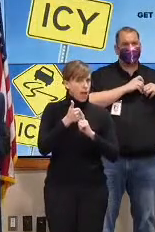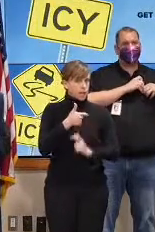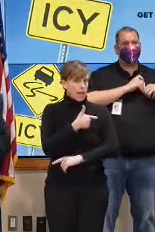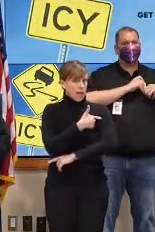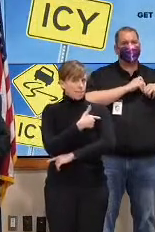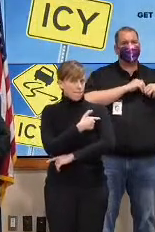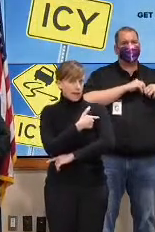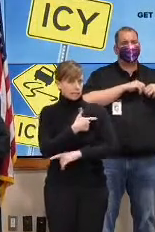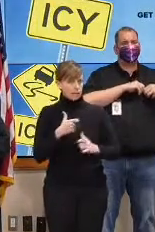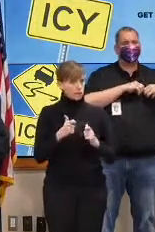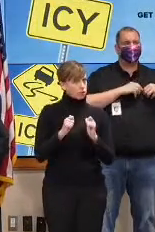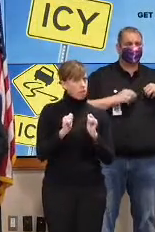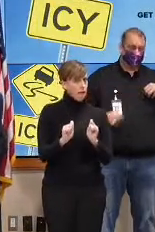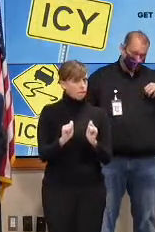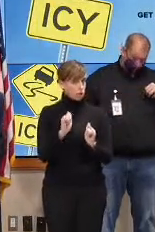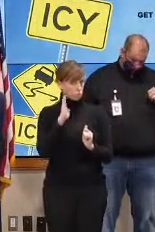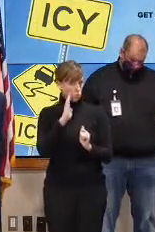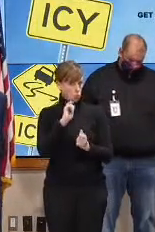Have any